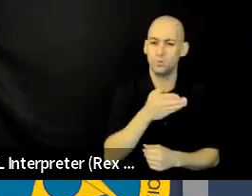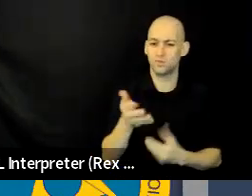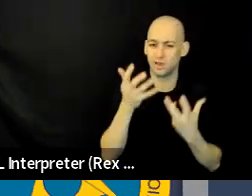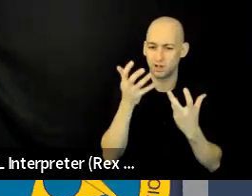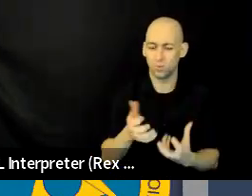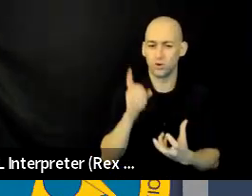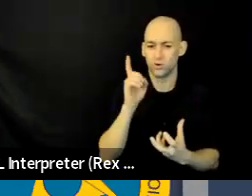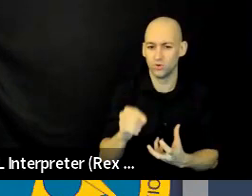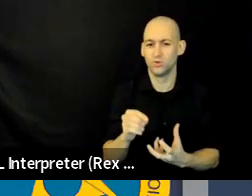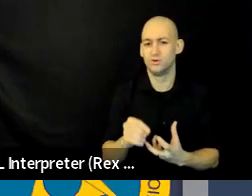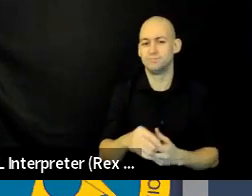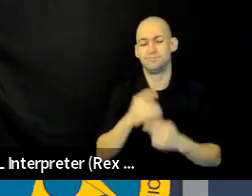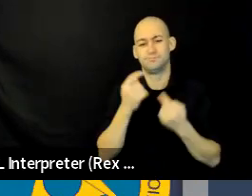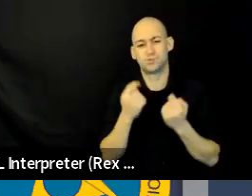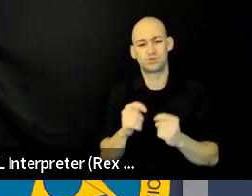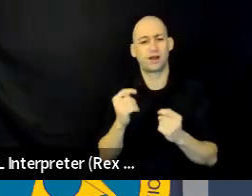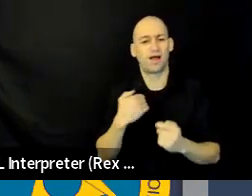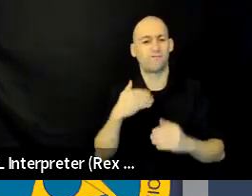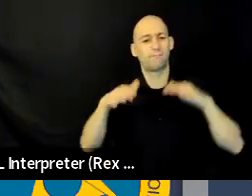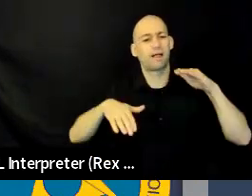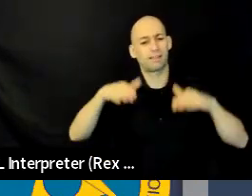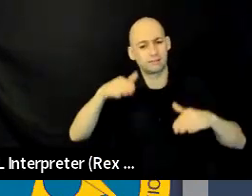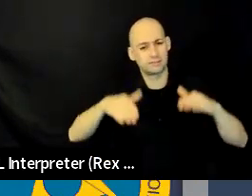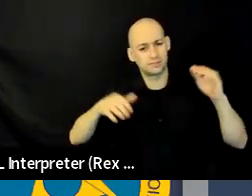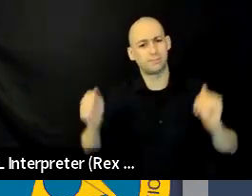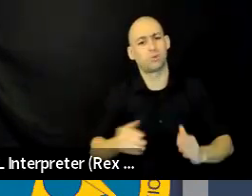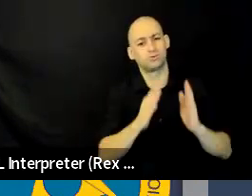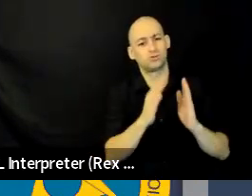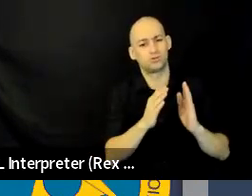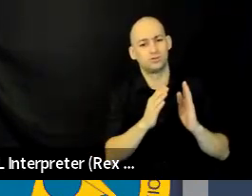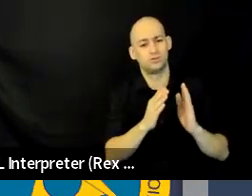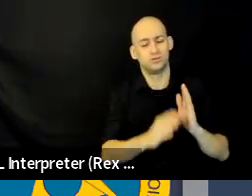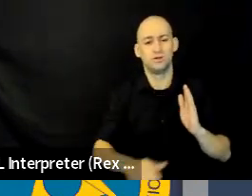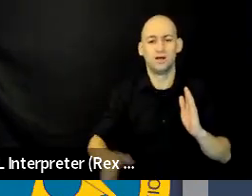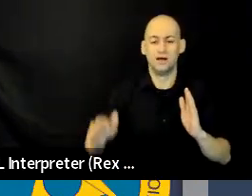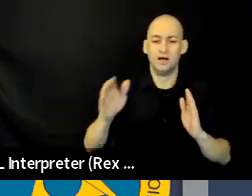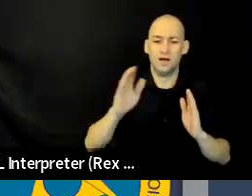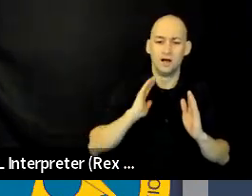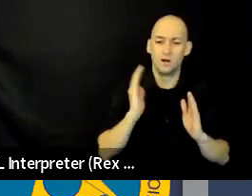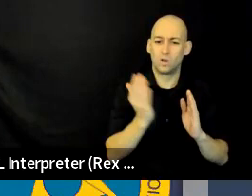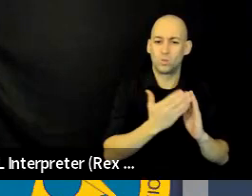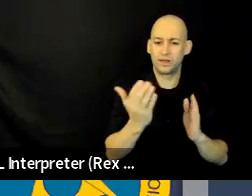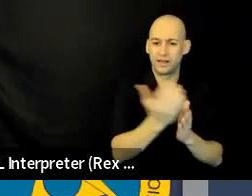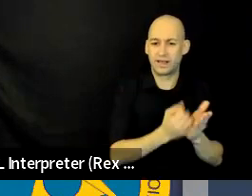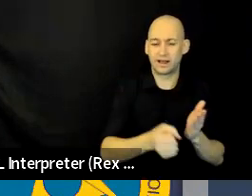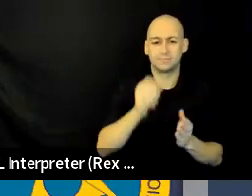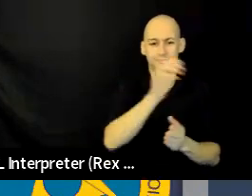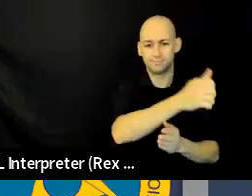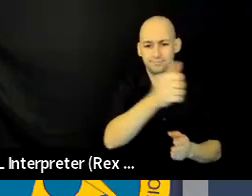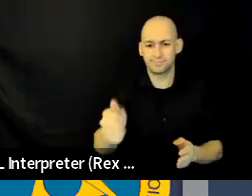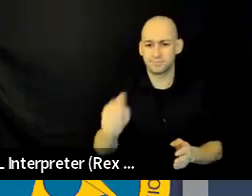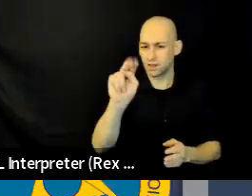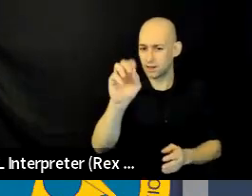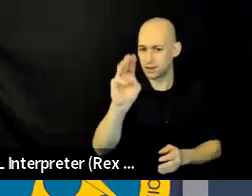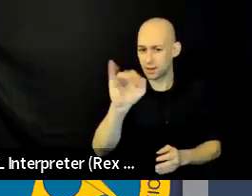to try to have that balanced approach is, as we're getting these nominations from our